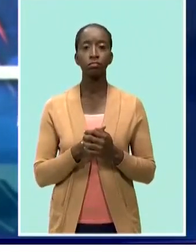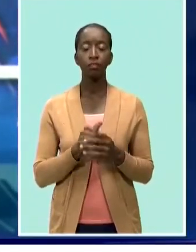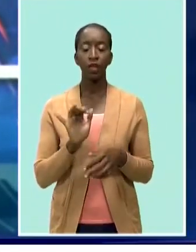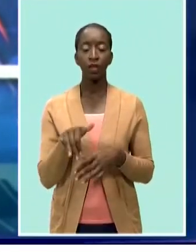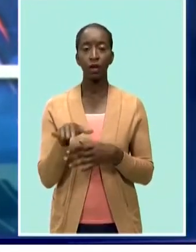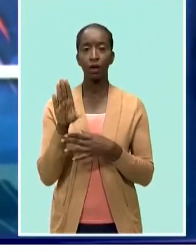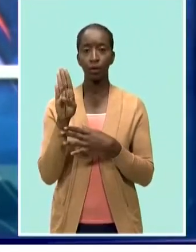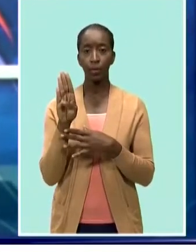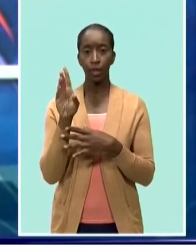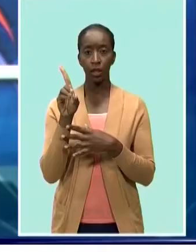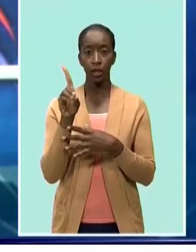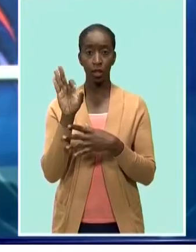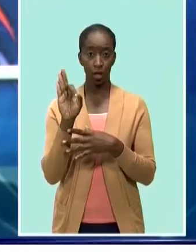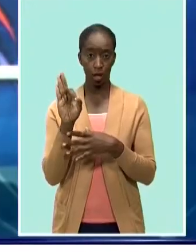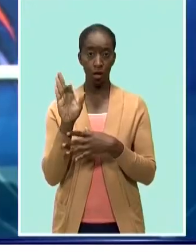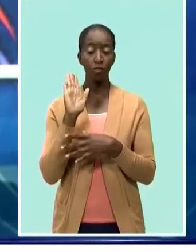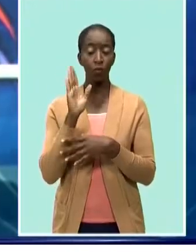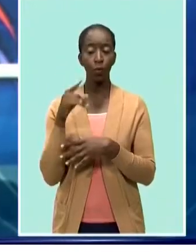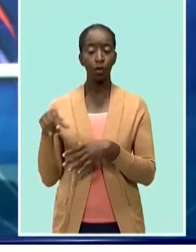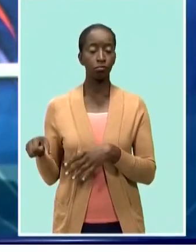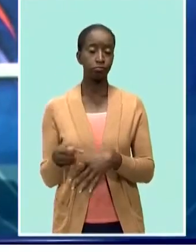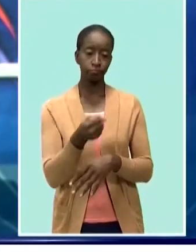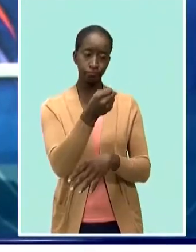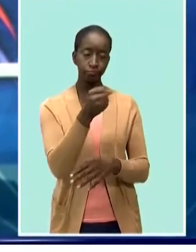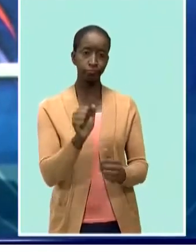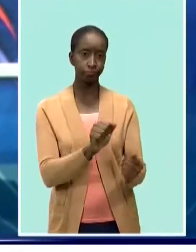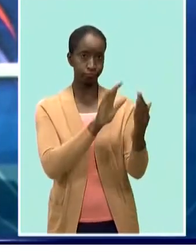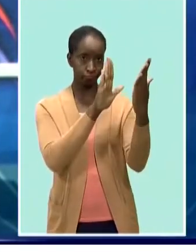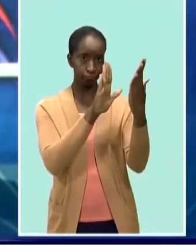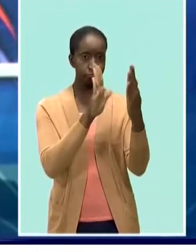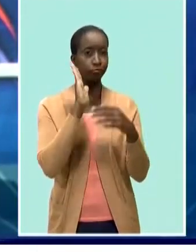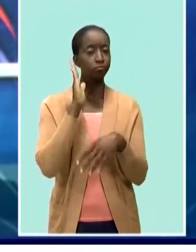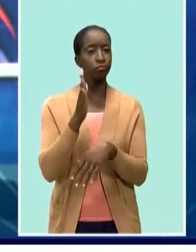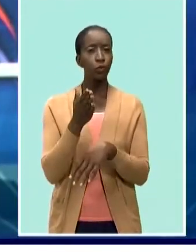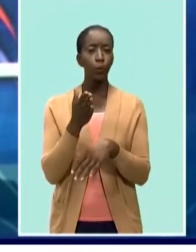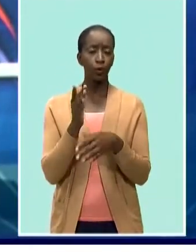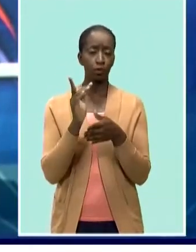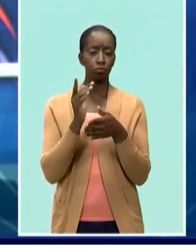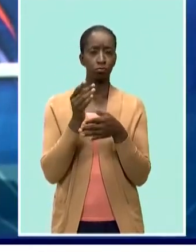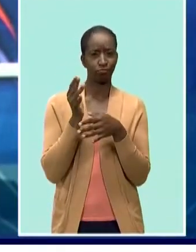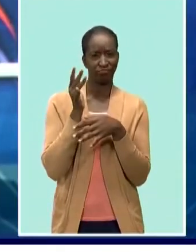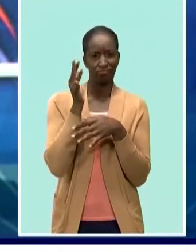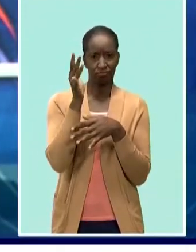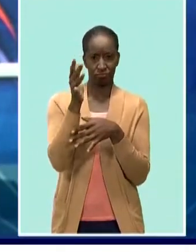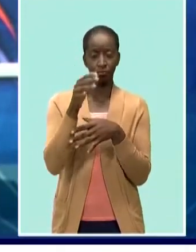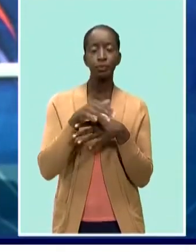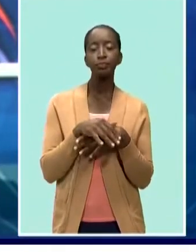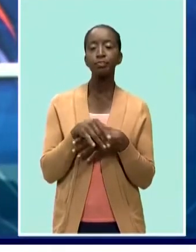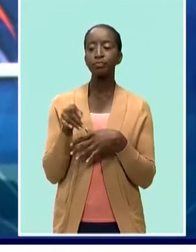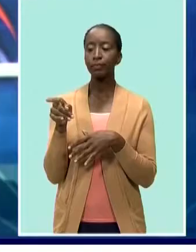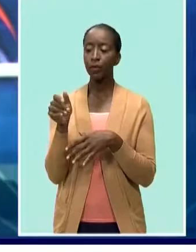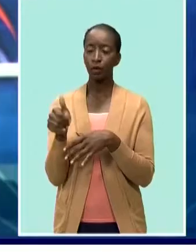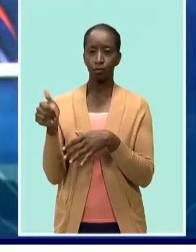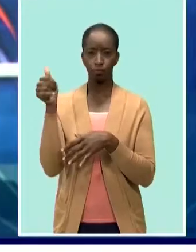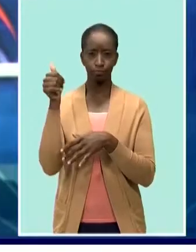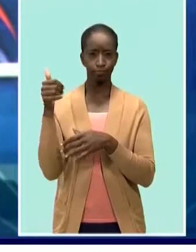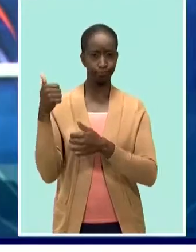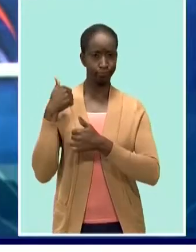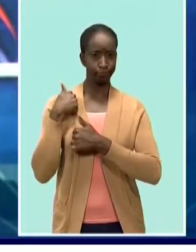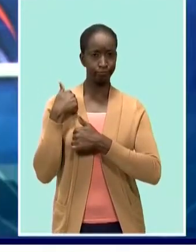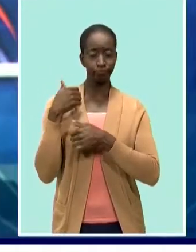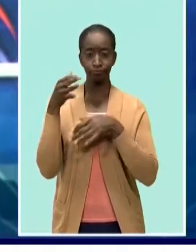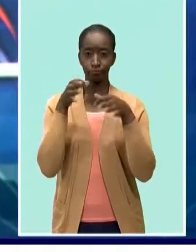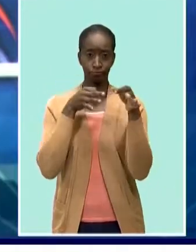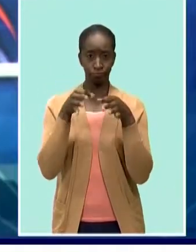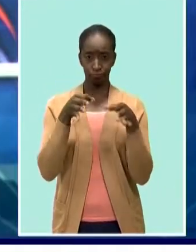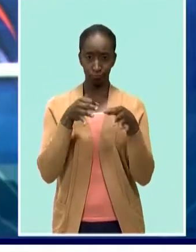Defense Force. The military courts are set to be convened in the coming weeks. Force Adjutant Lieutenant Colonel Ryan Aline says that the hearings